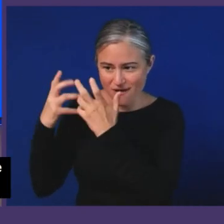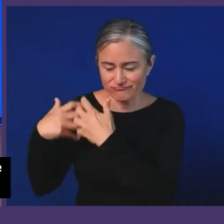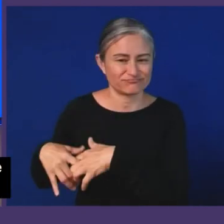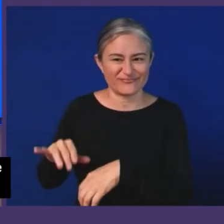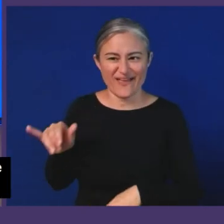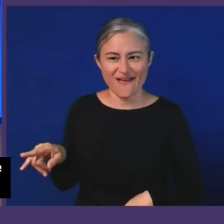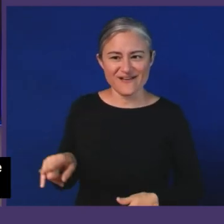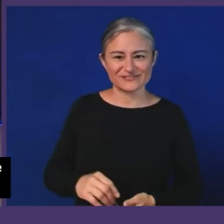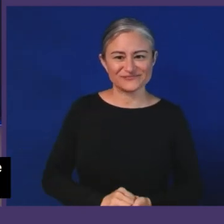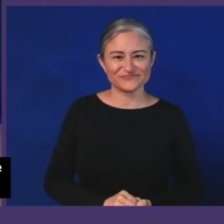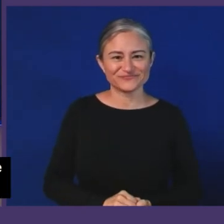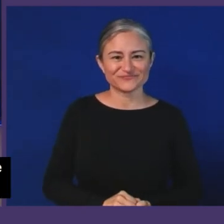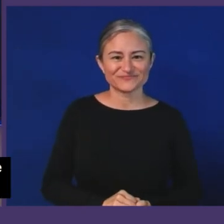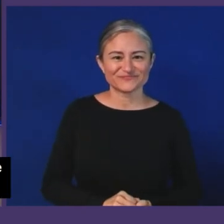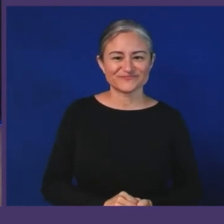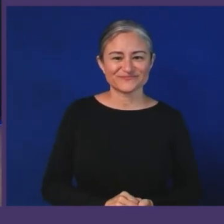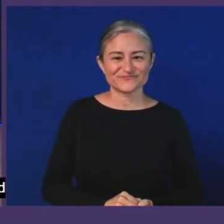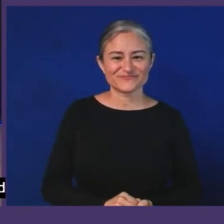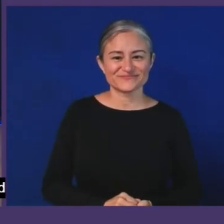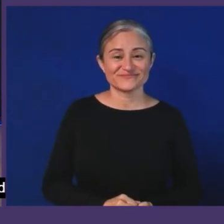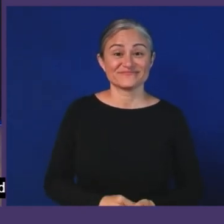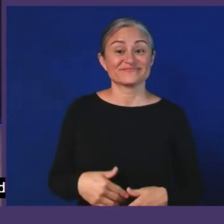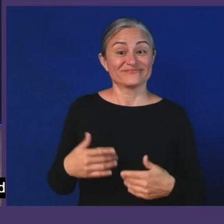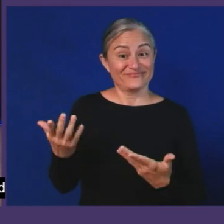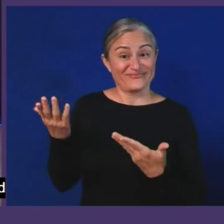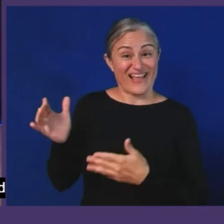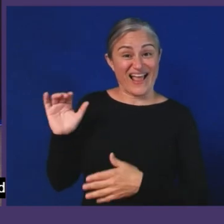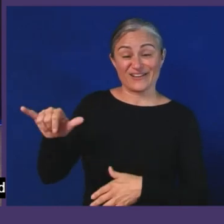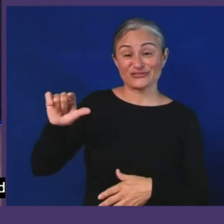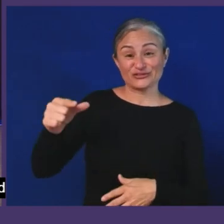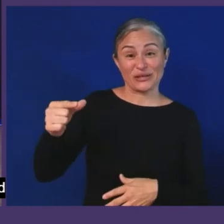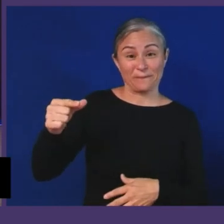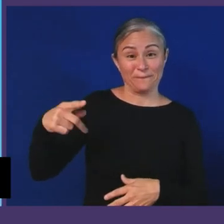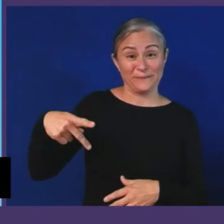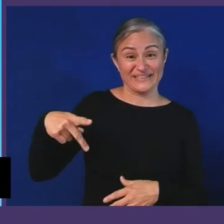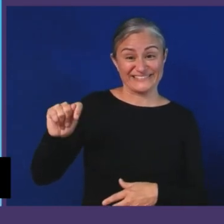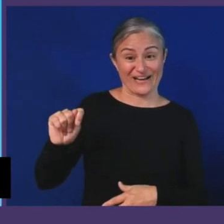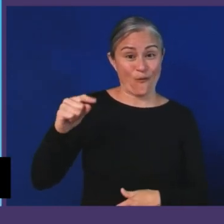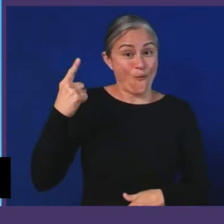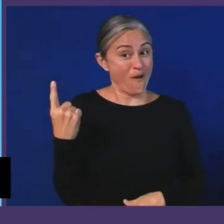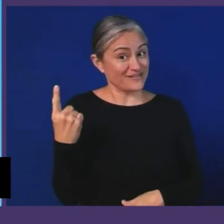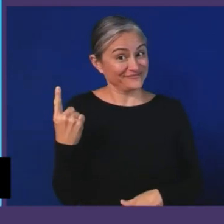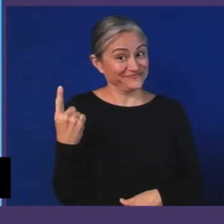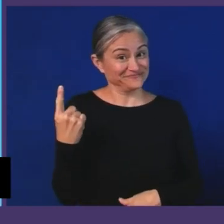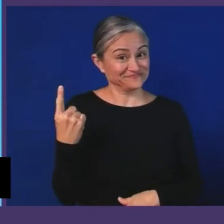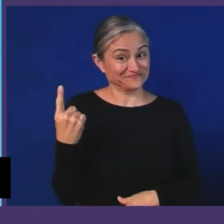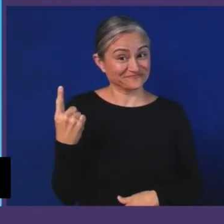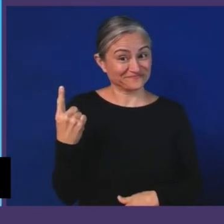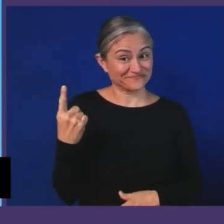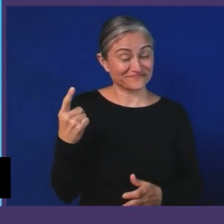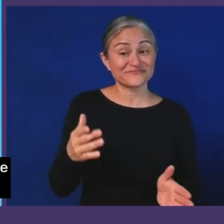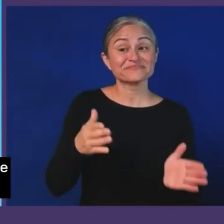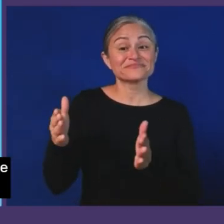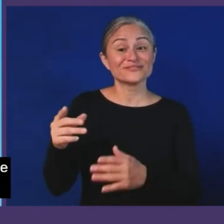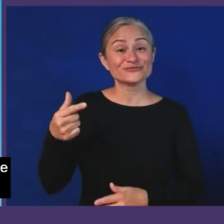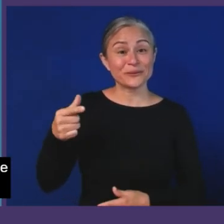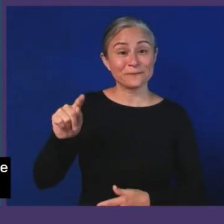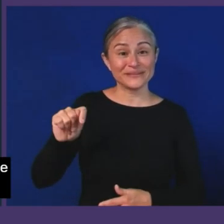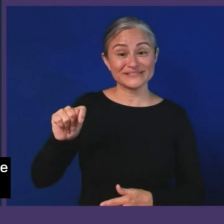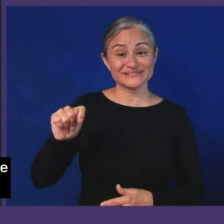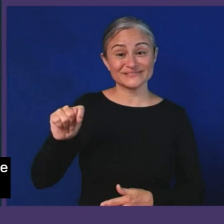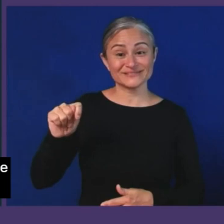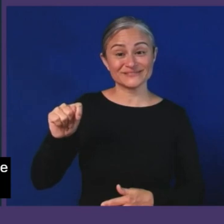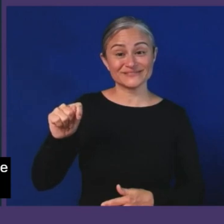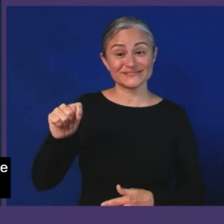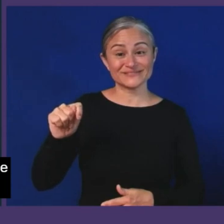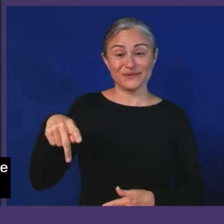So that was GPT-1. Now, around the time of GPT-2, people noticed that actually, even better than fine-tuning, you can actually prompt these models very effectively. So these are